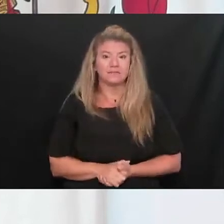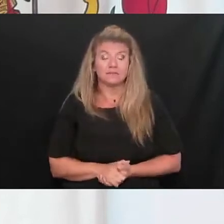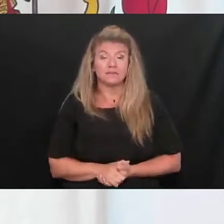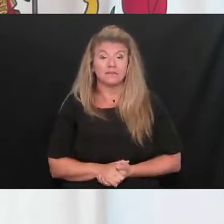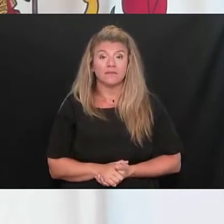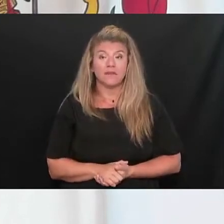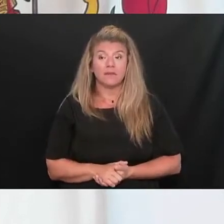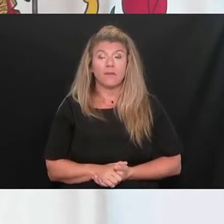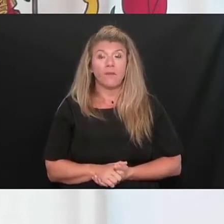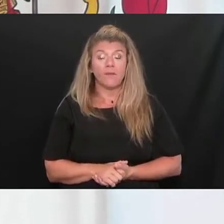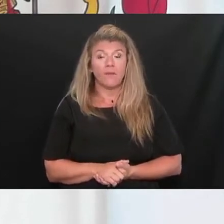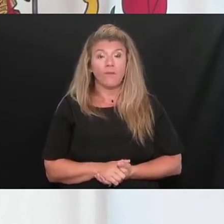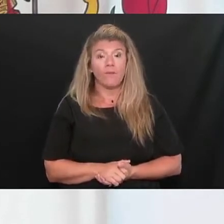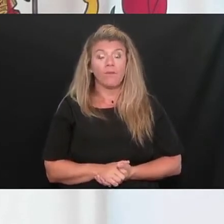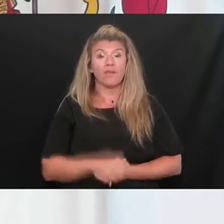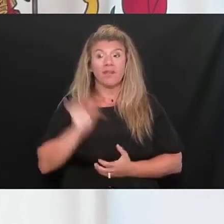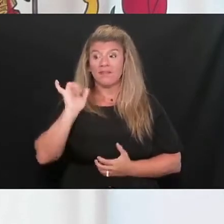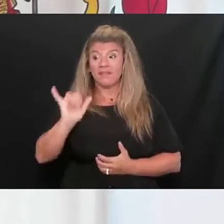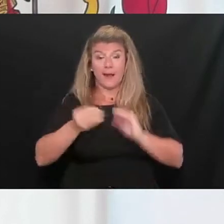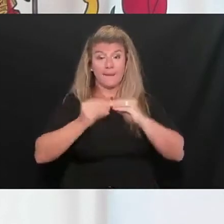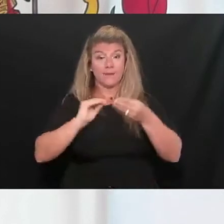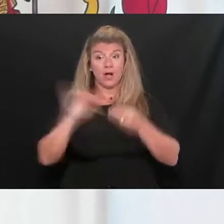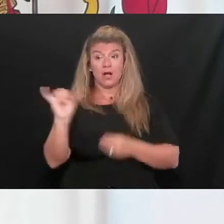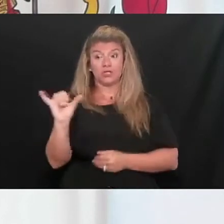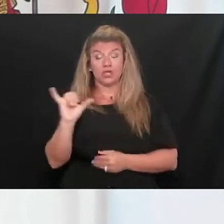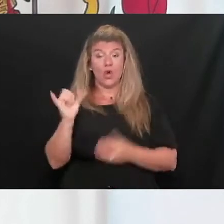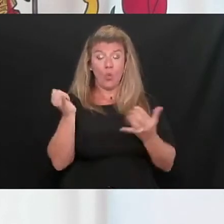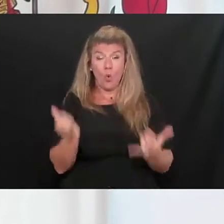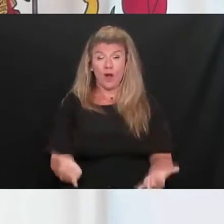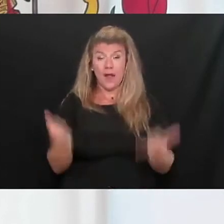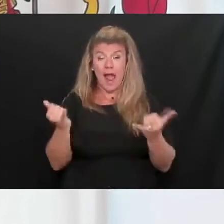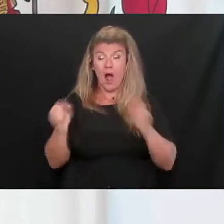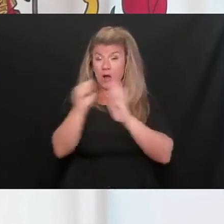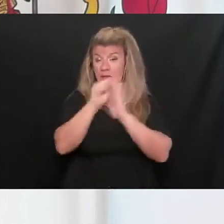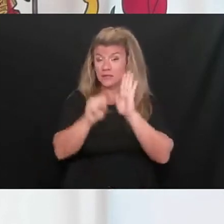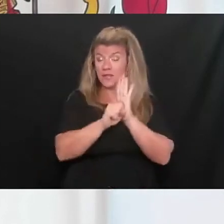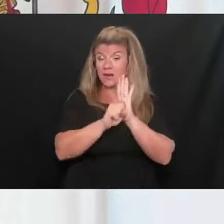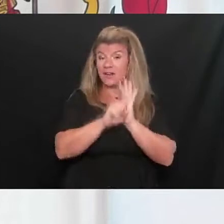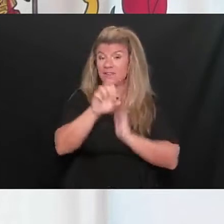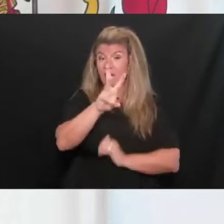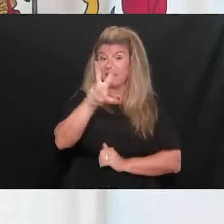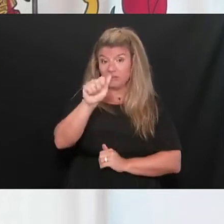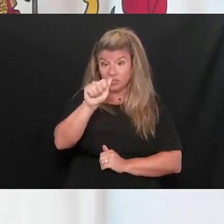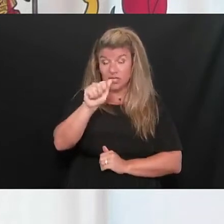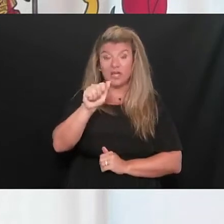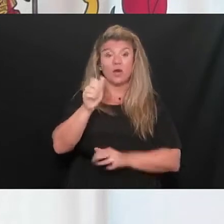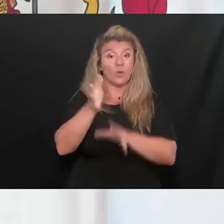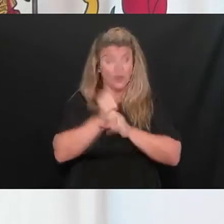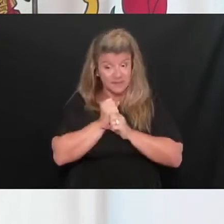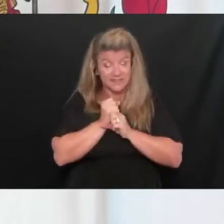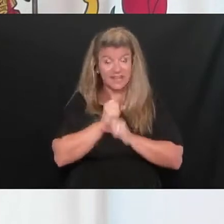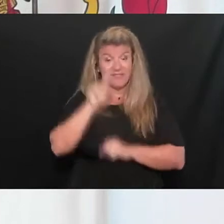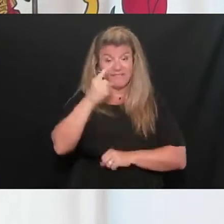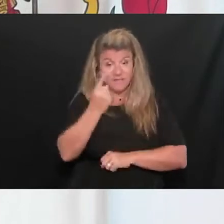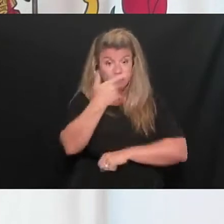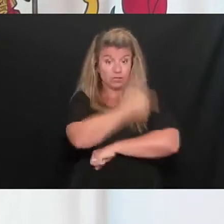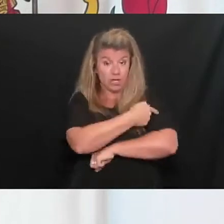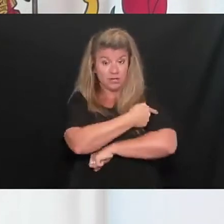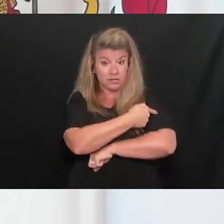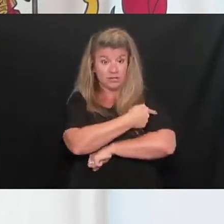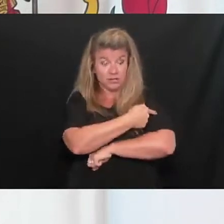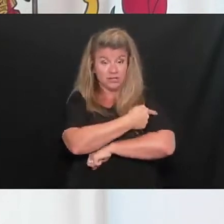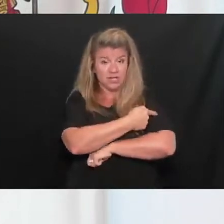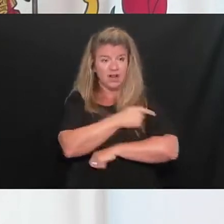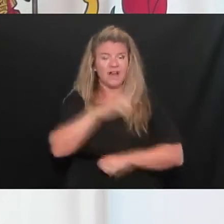another great number. We're now in the state of West Virginia that have received the first shot. For